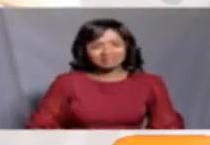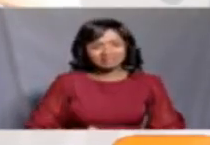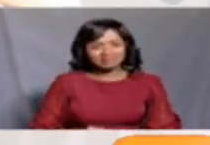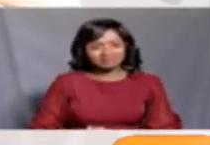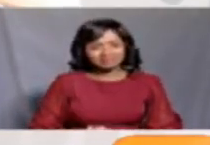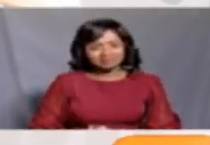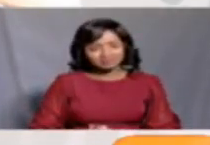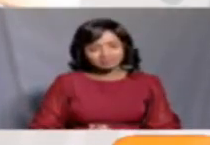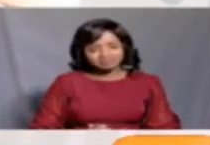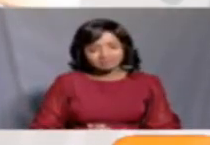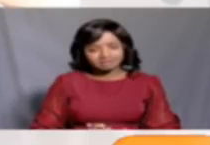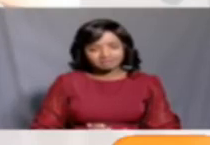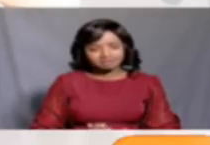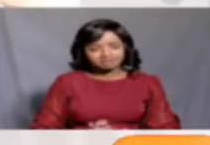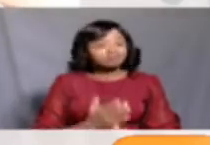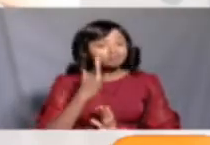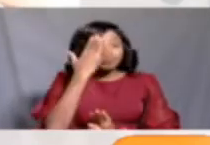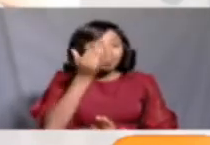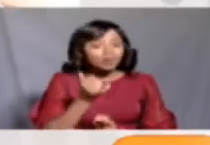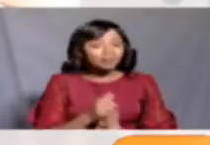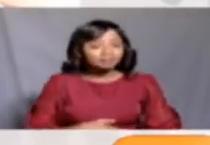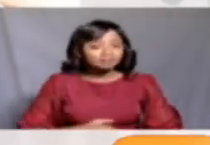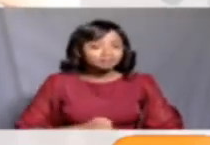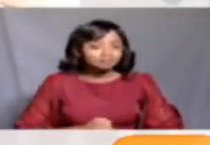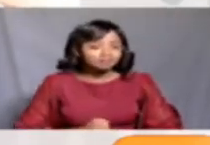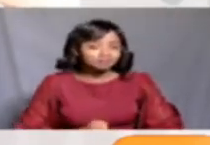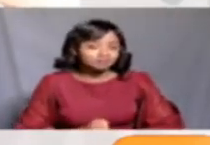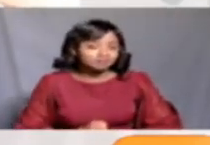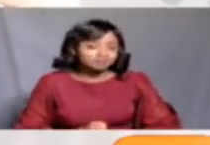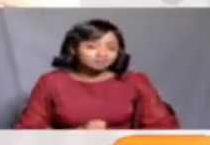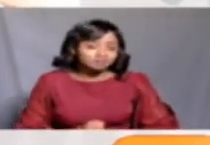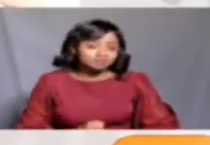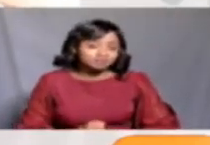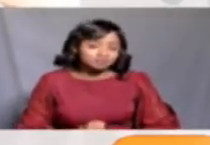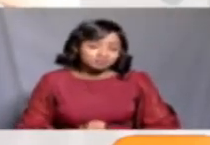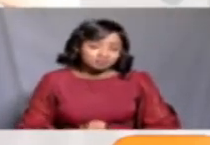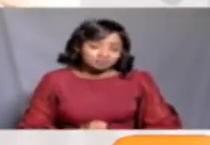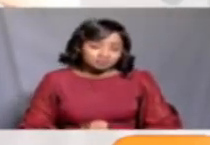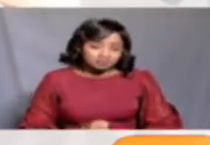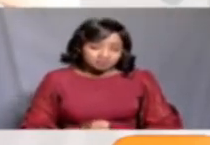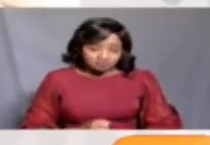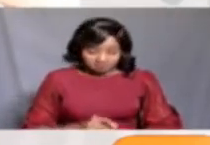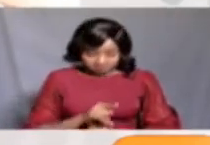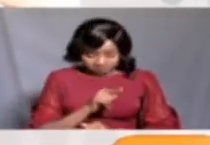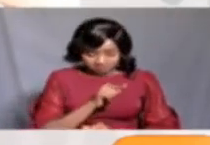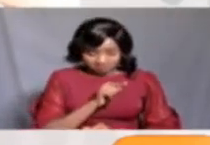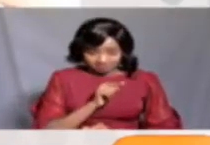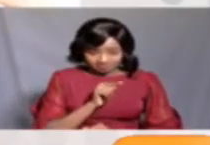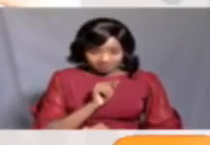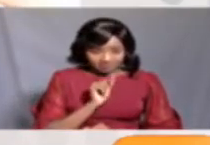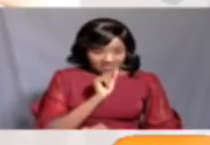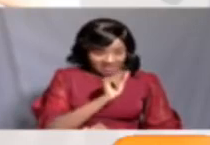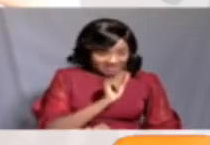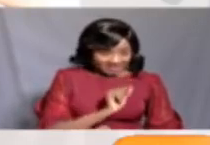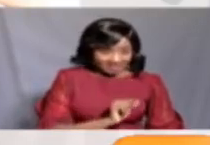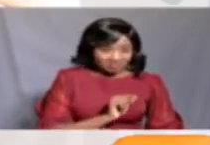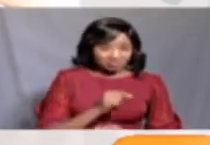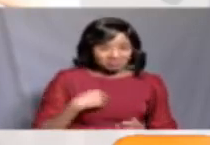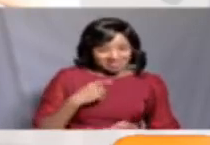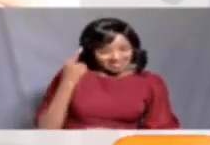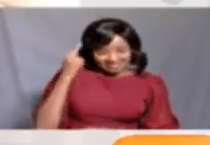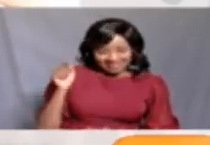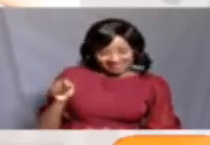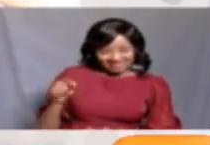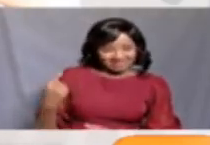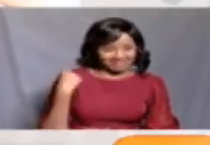That's really great. Although I think the ratio on the psychologists, I have to be a bit more modest about it. I think that number is a bit